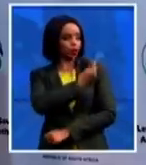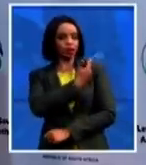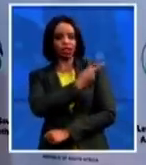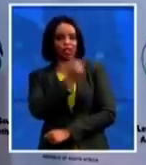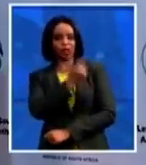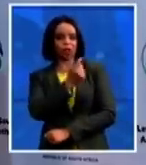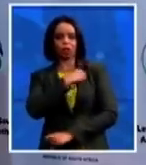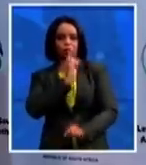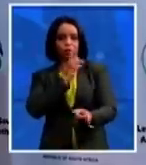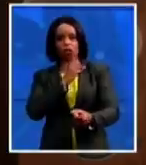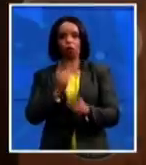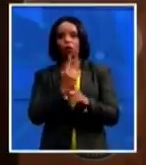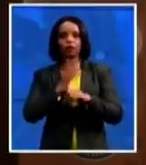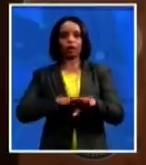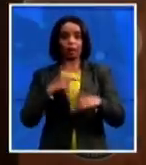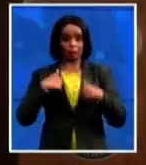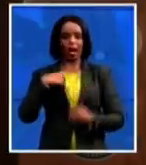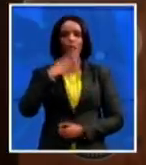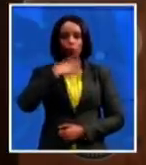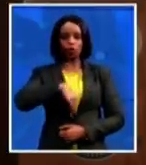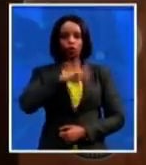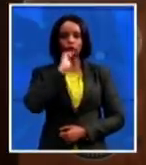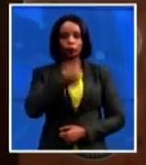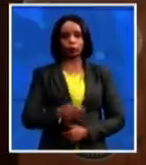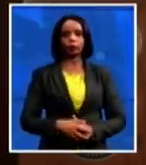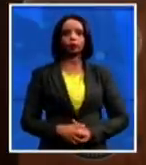want to repeat, I'll be very short now.